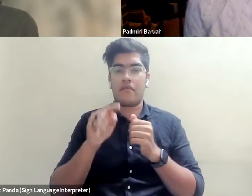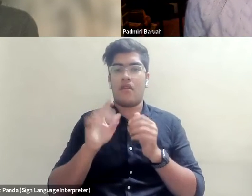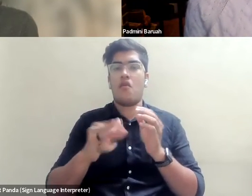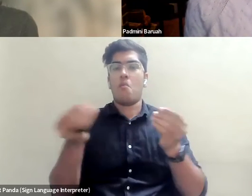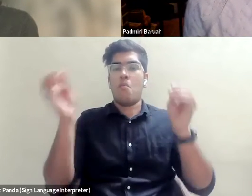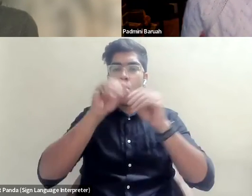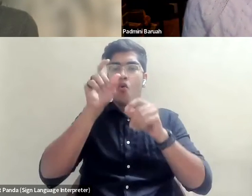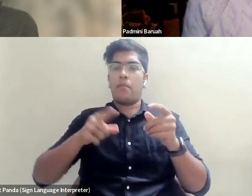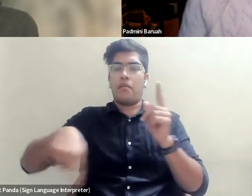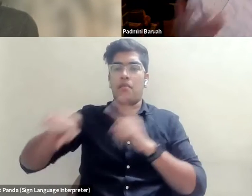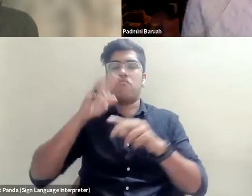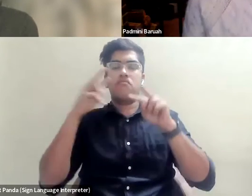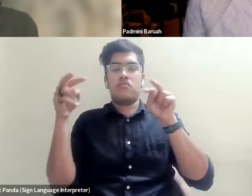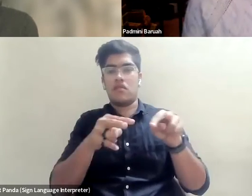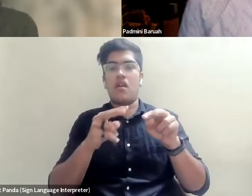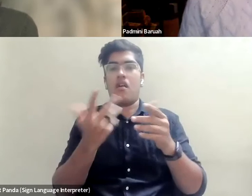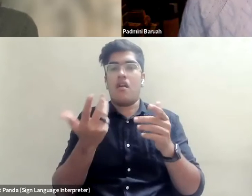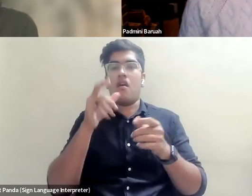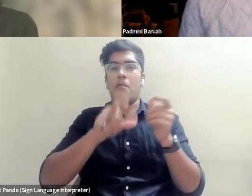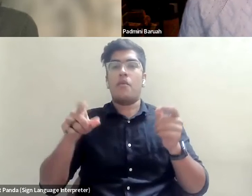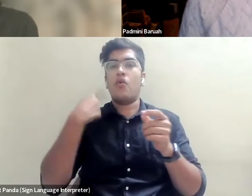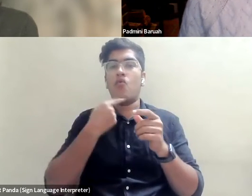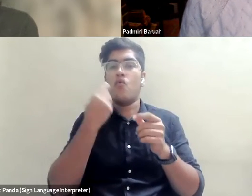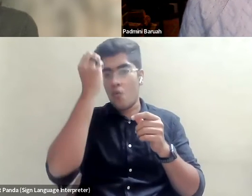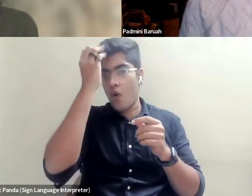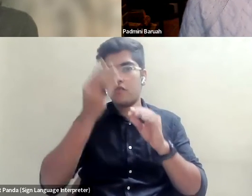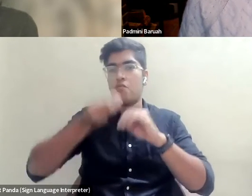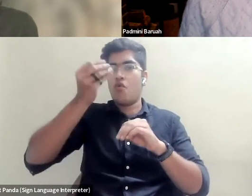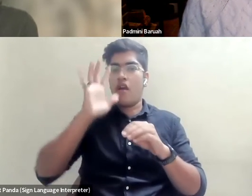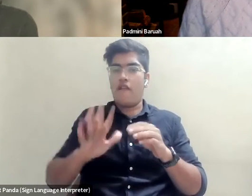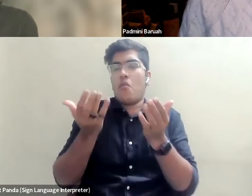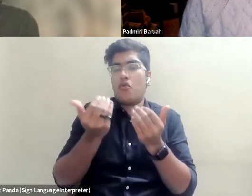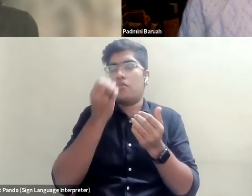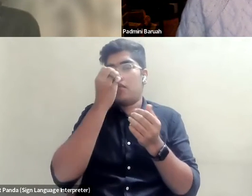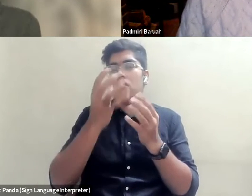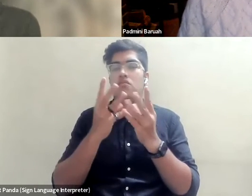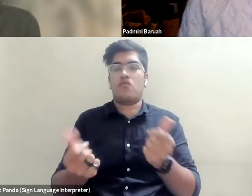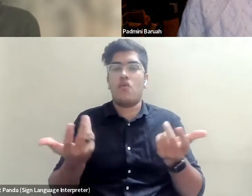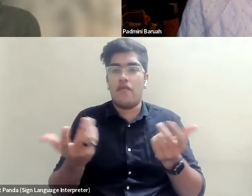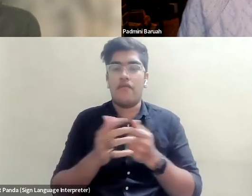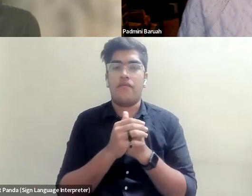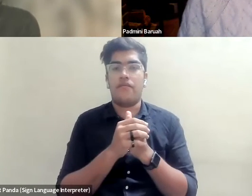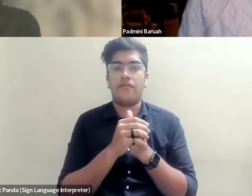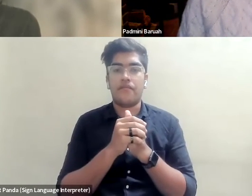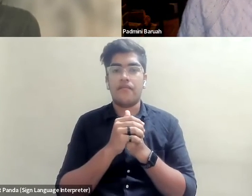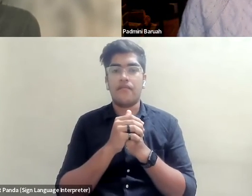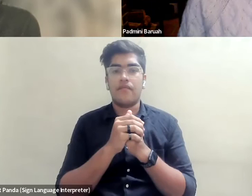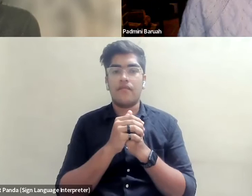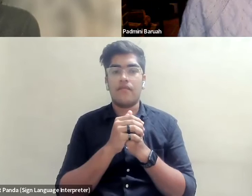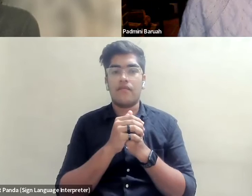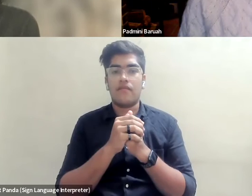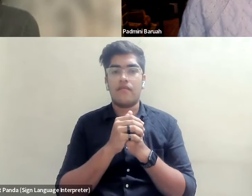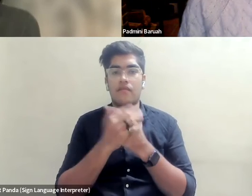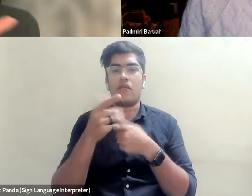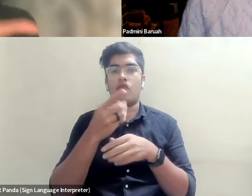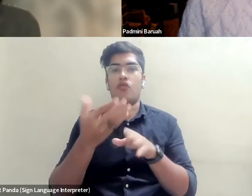on what's going on, so that people wiser than me can perhaps come up with some solutions. So in these statistics you showed about judicial